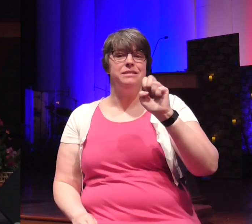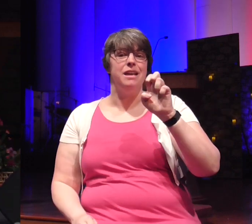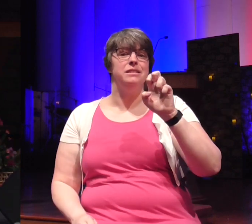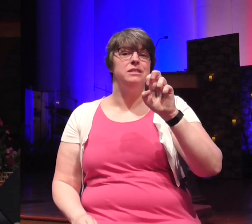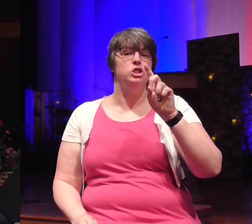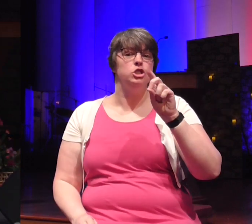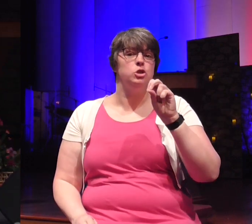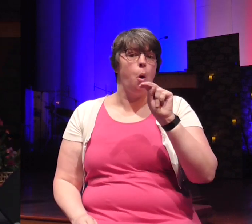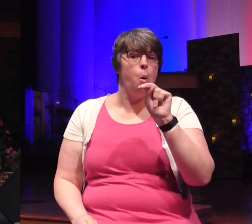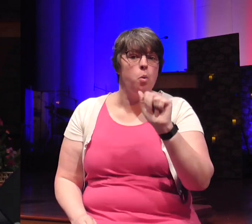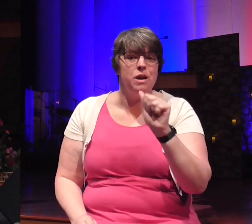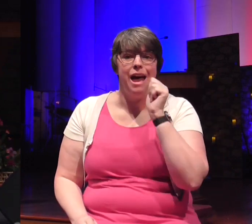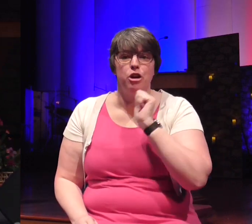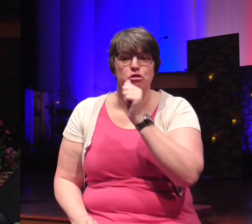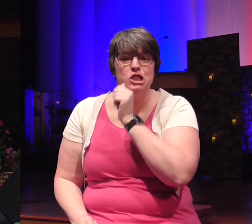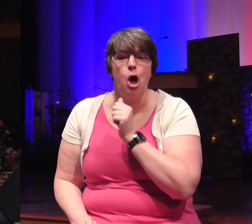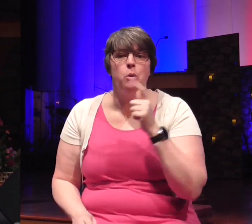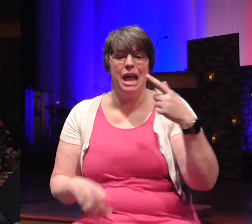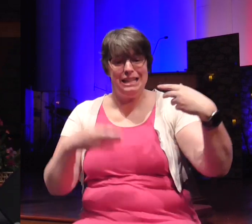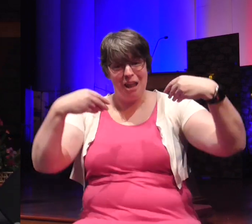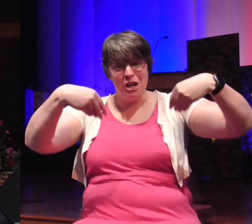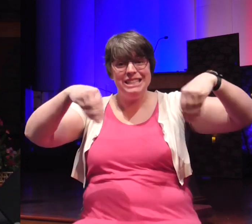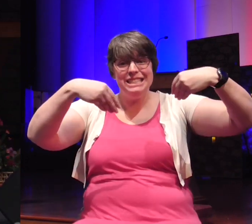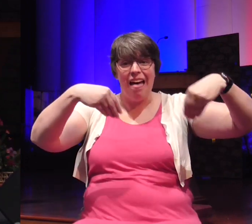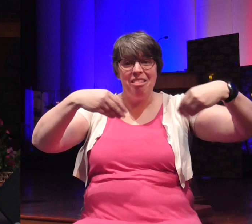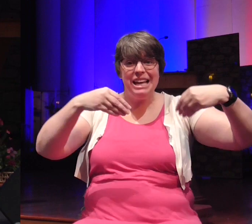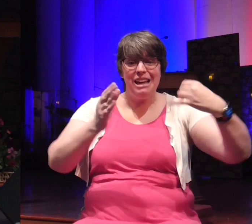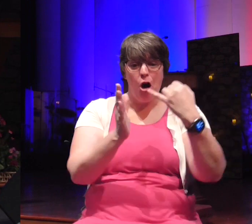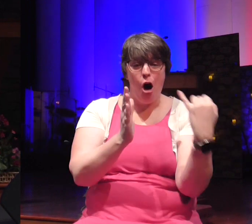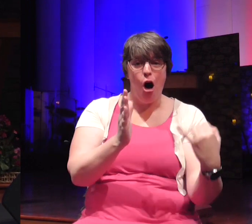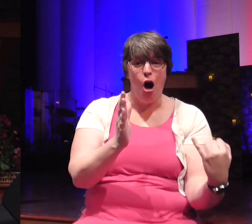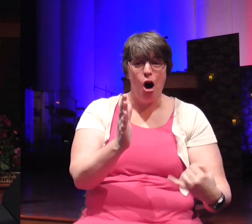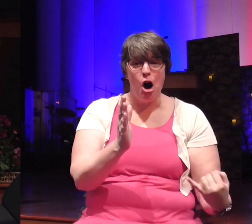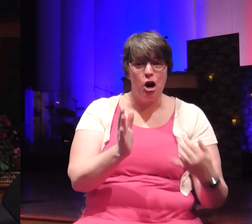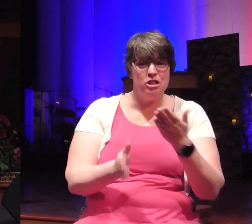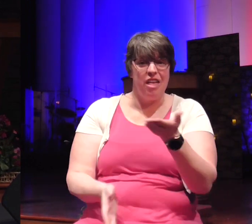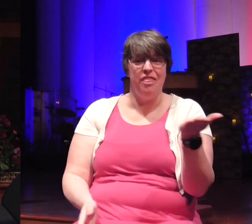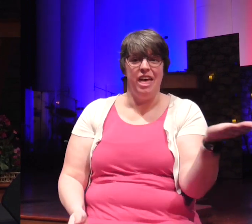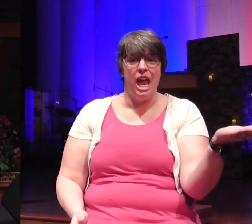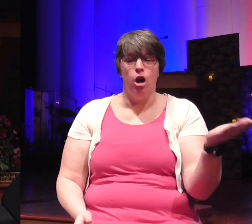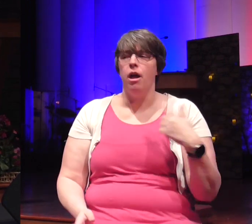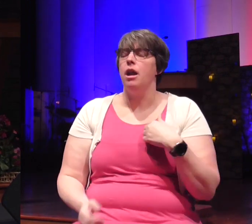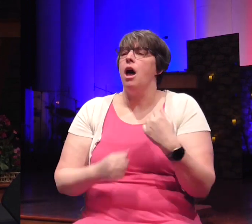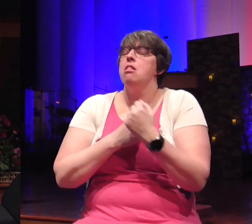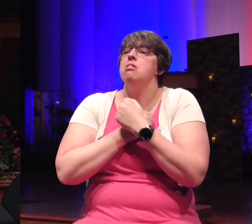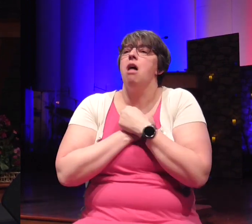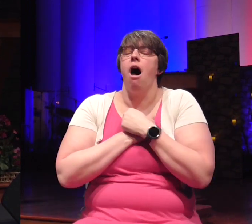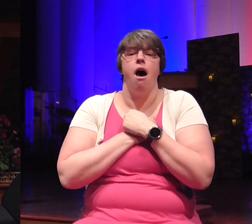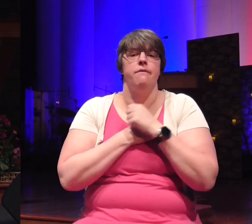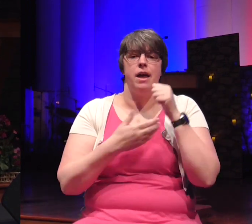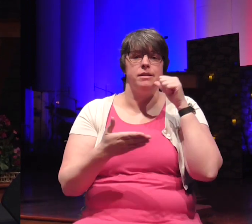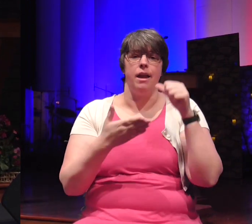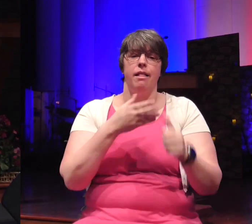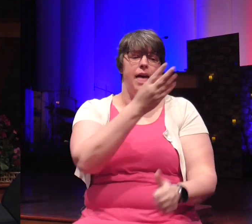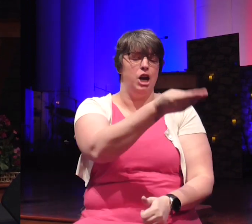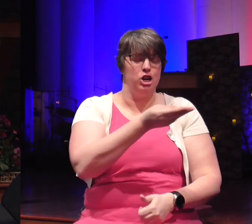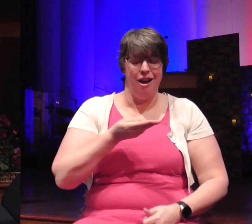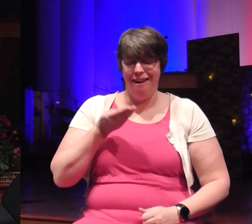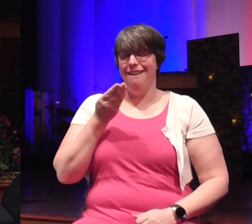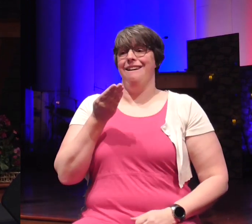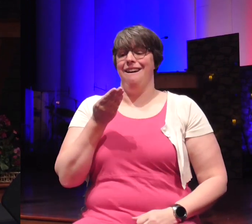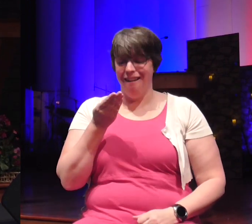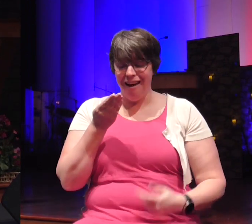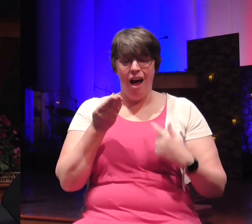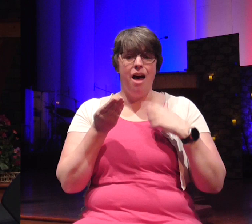small storefront, and he started selling his and other people's art. And I love the letter I got from him that said, I've never